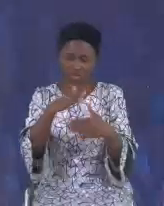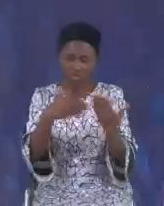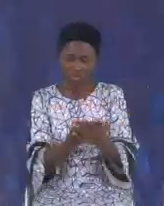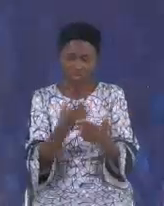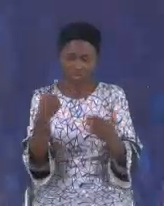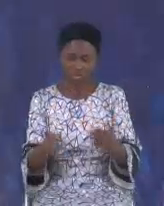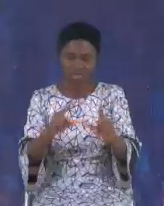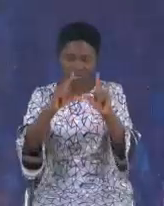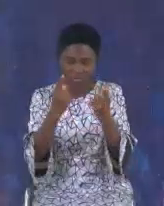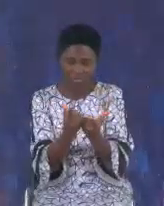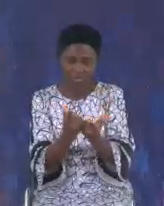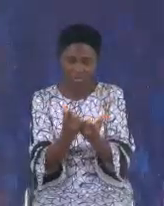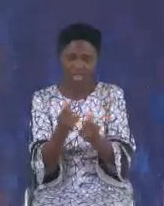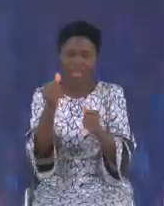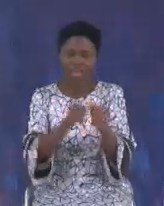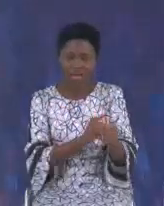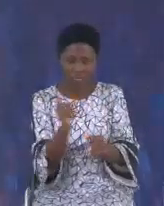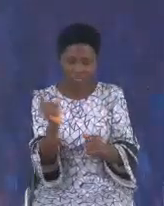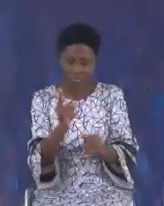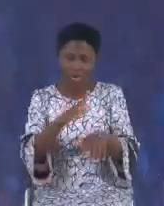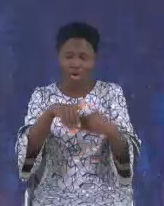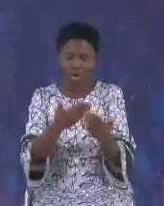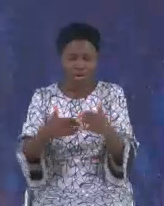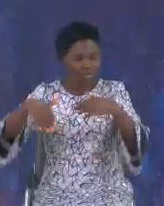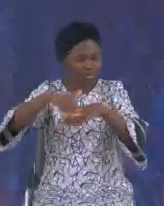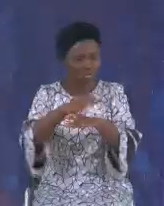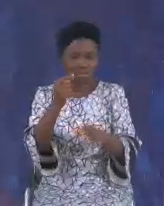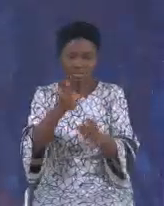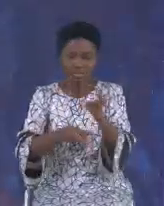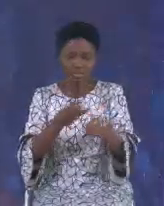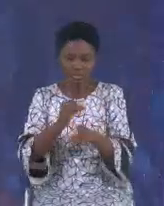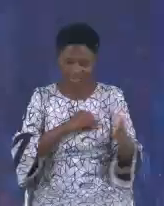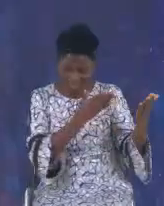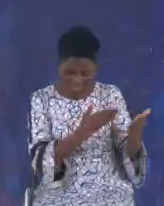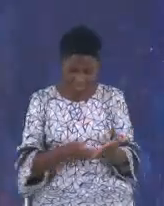locations, everywhere, all over the world, I bring them before you now.